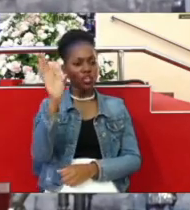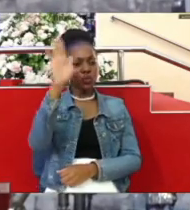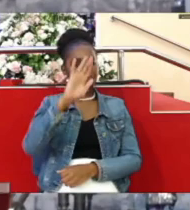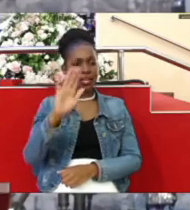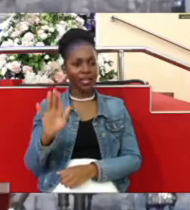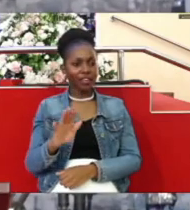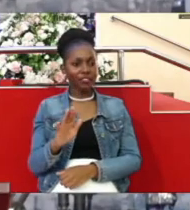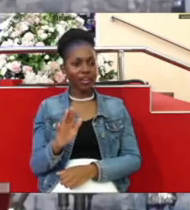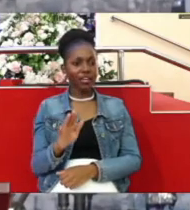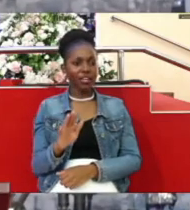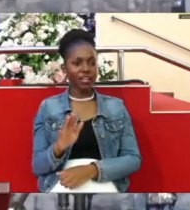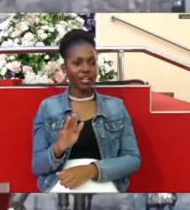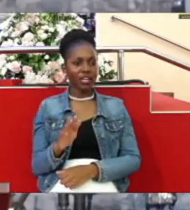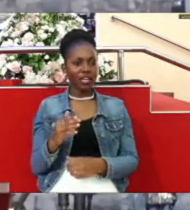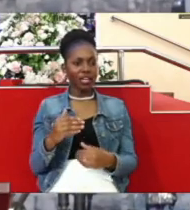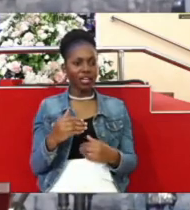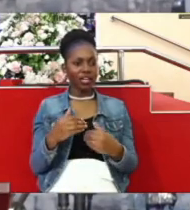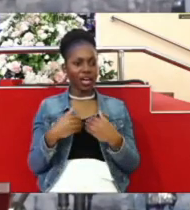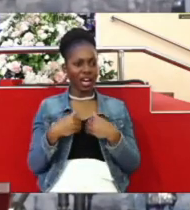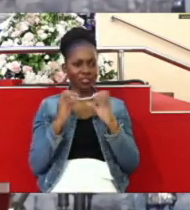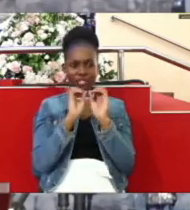plenty.